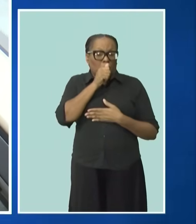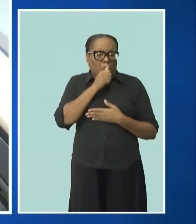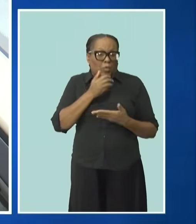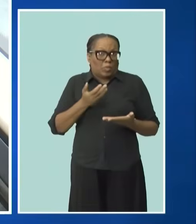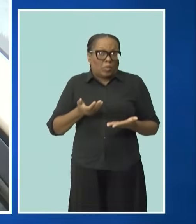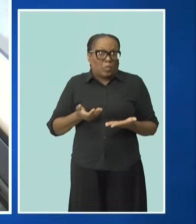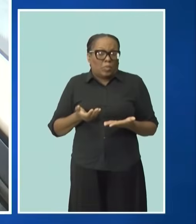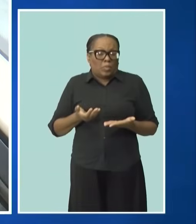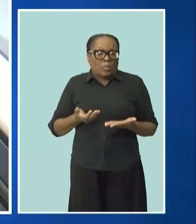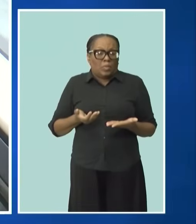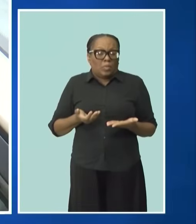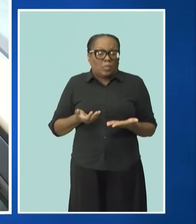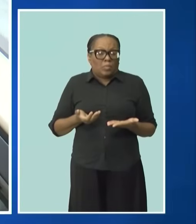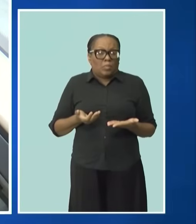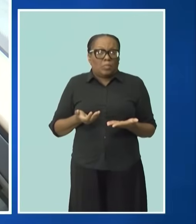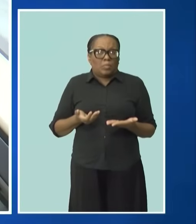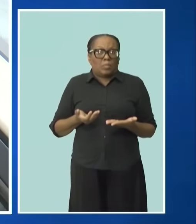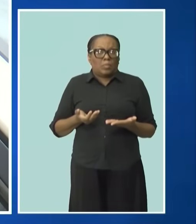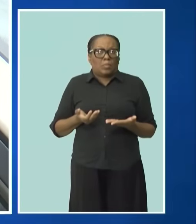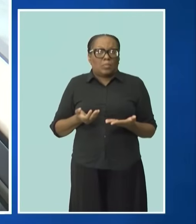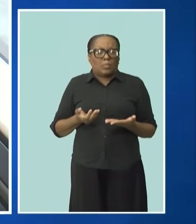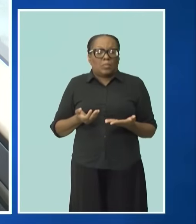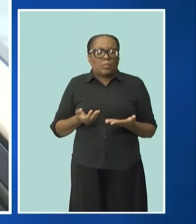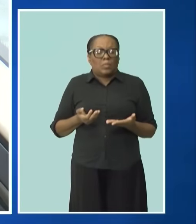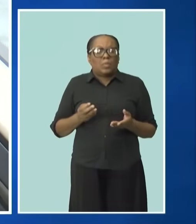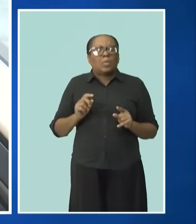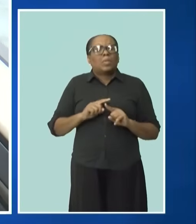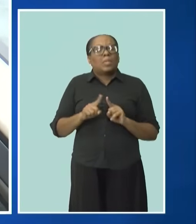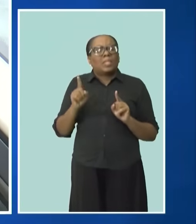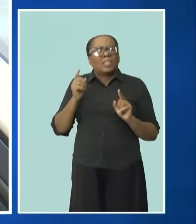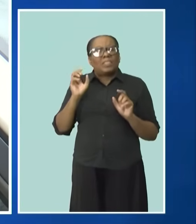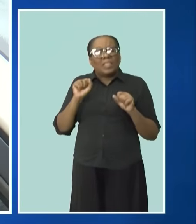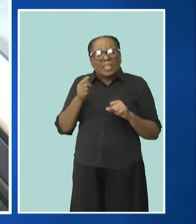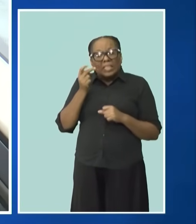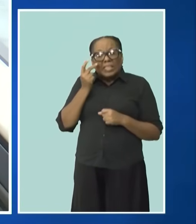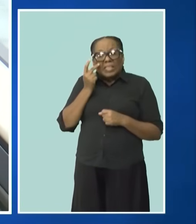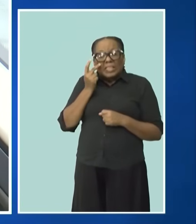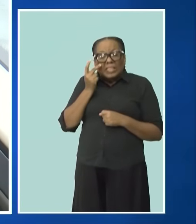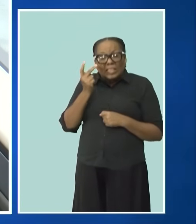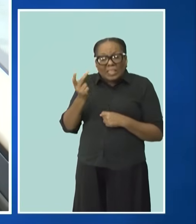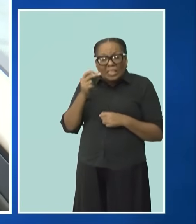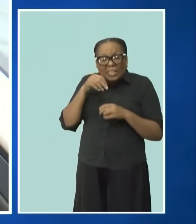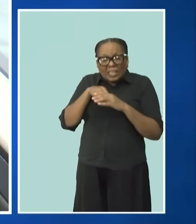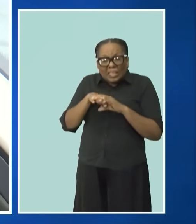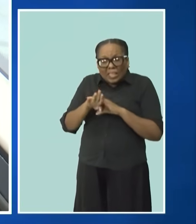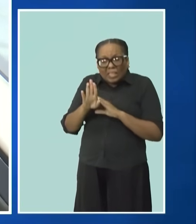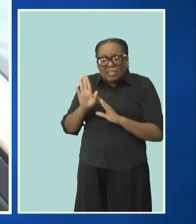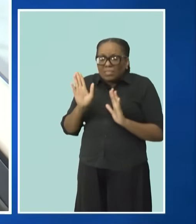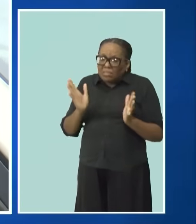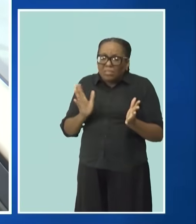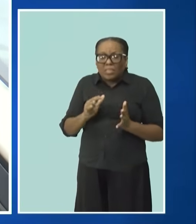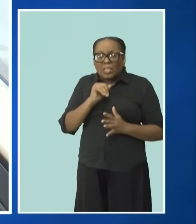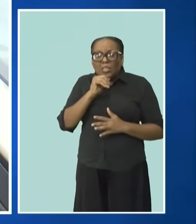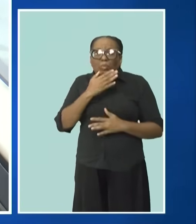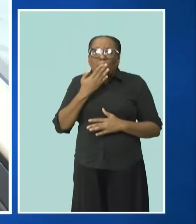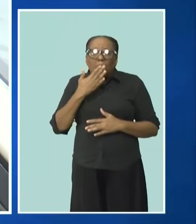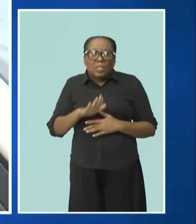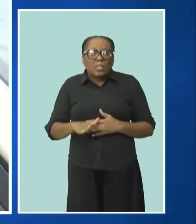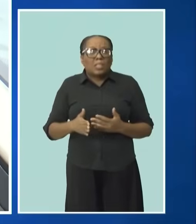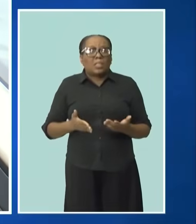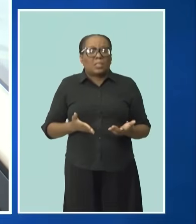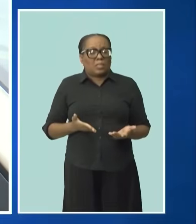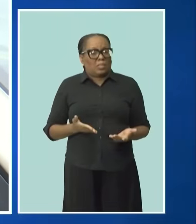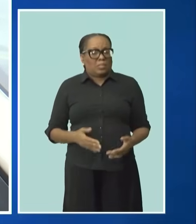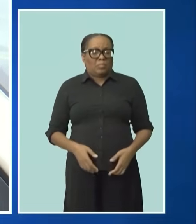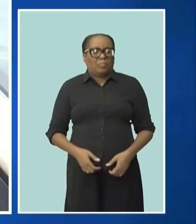But as long as they still got a little visibility that you can see what's going on inside the vehicle, ain't nothing bad about it. But I don't think it